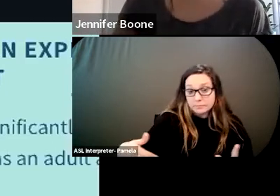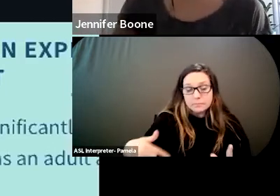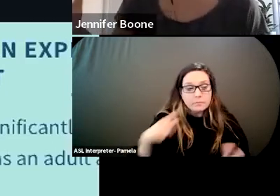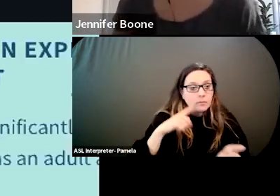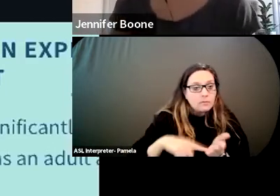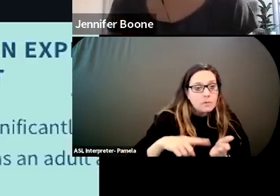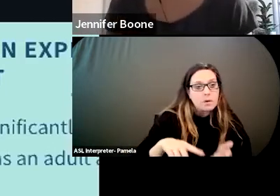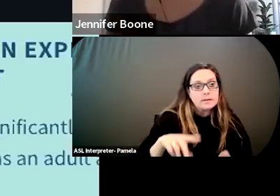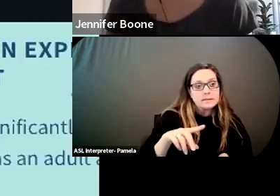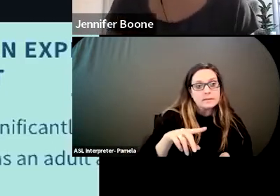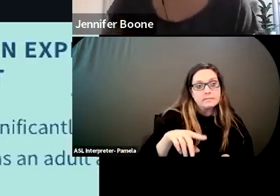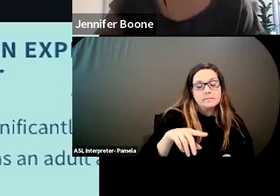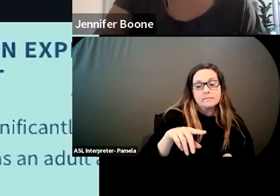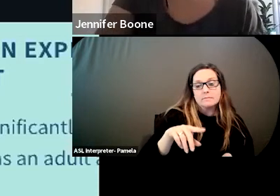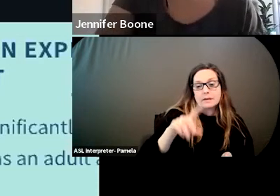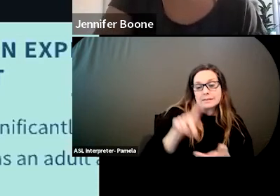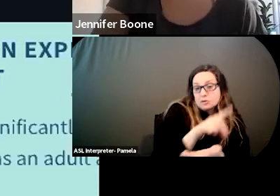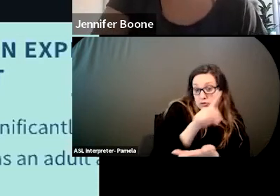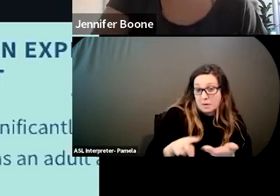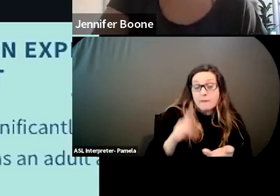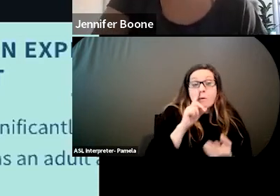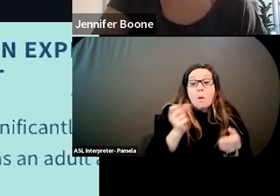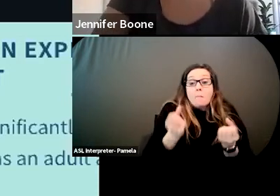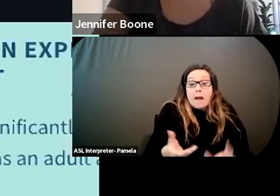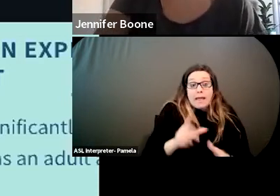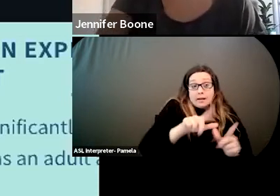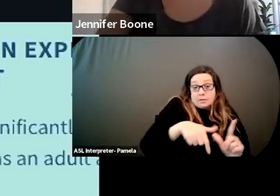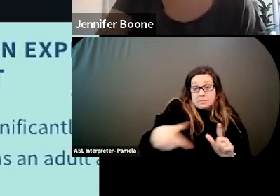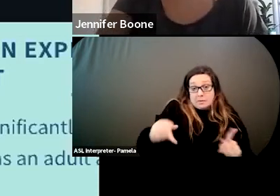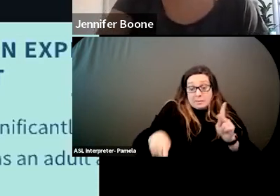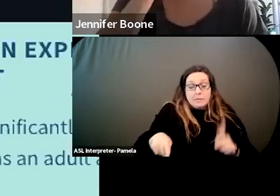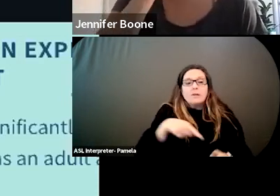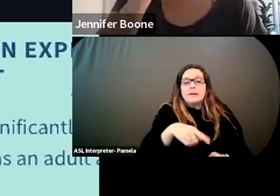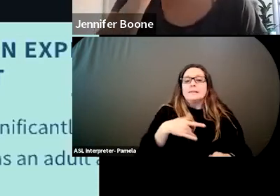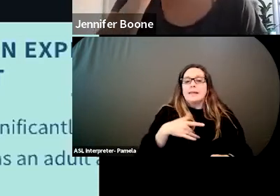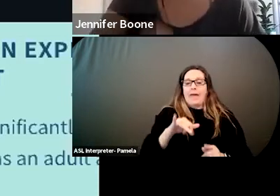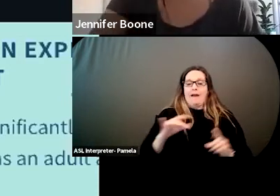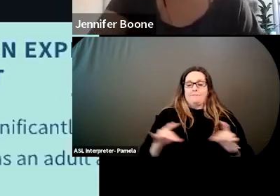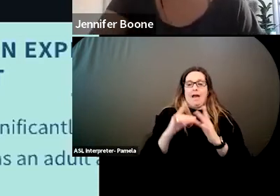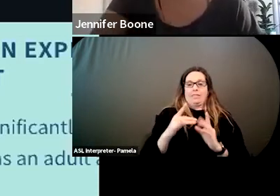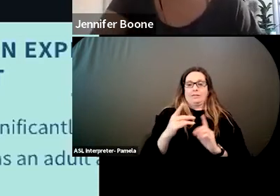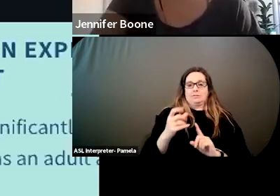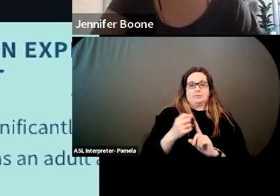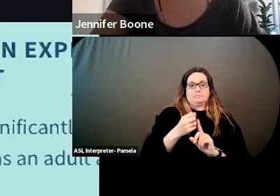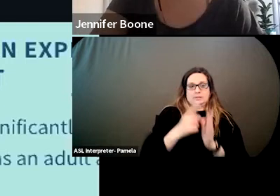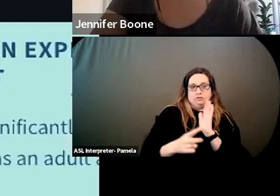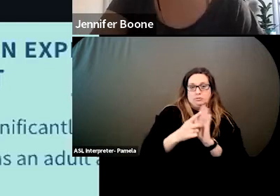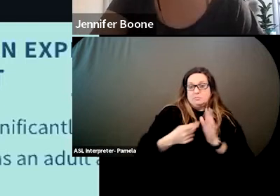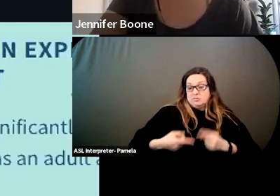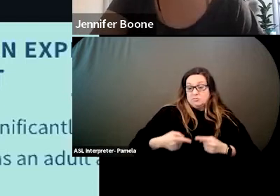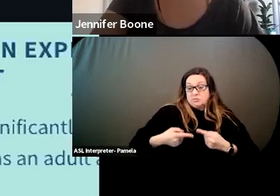discrimination, for many LGBTQ people, violent discrimination starts in childhood. 65 to 85%